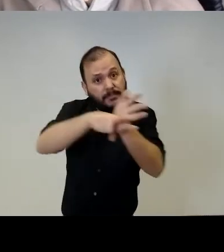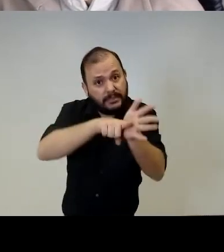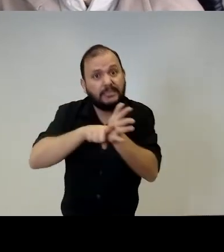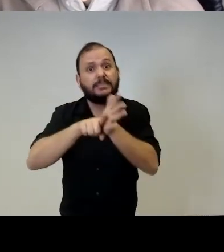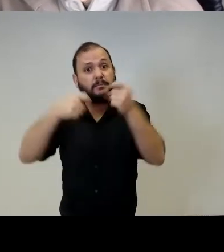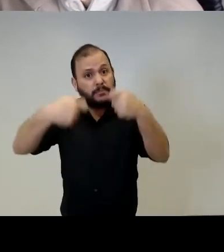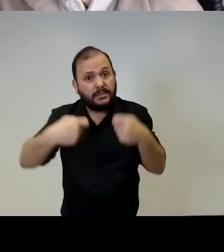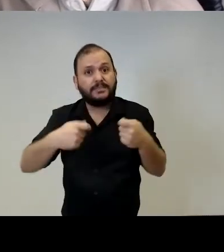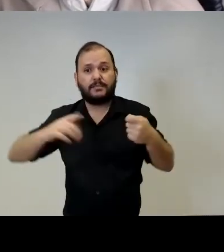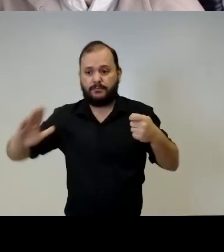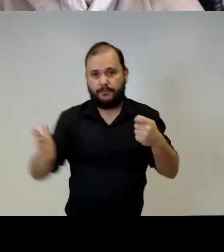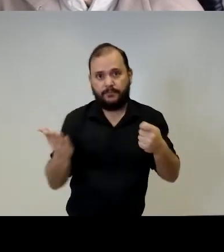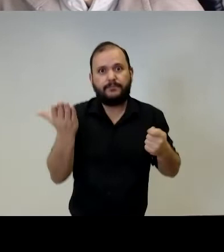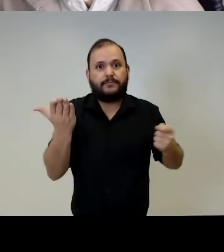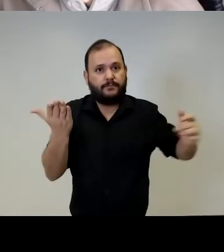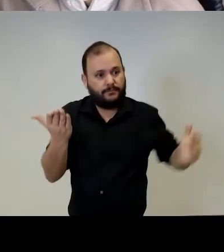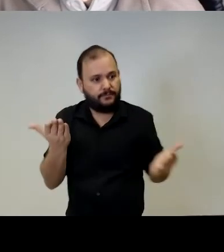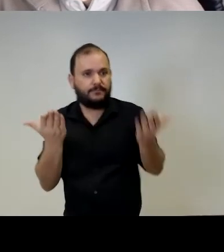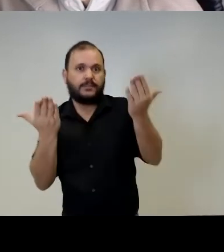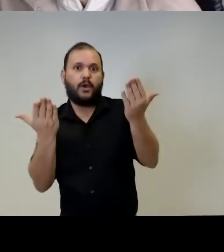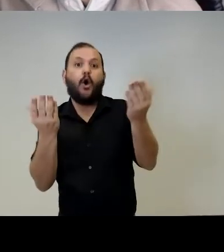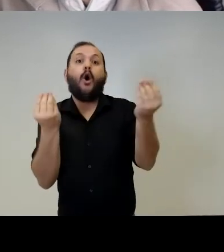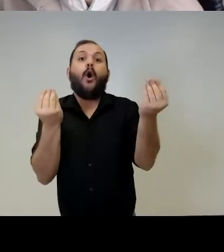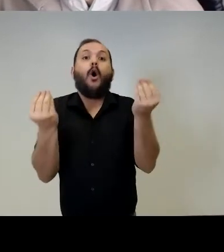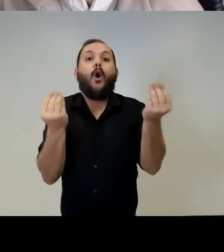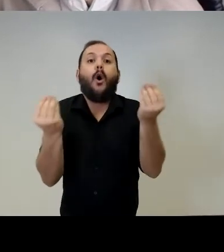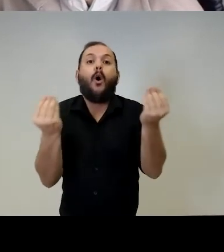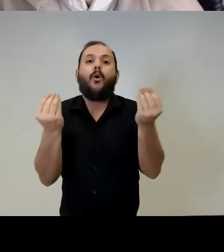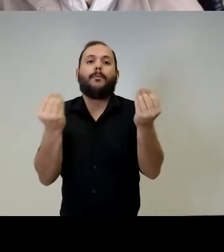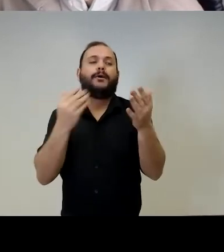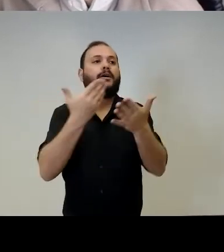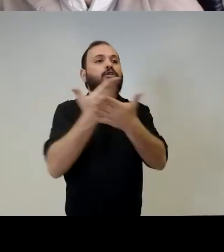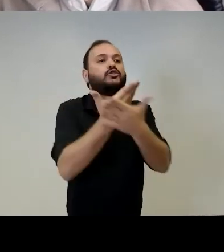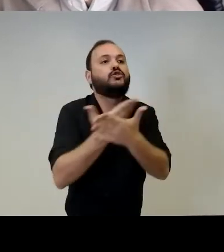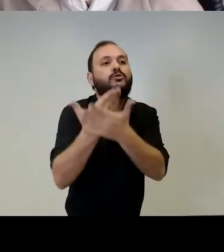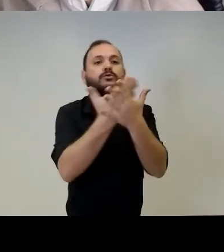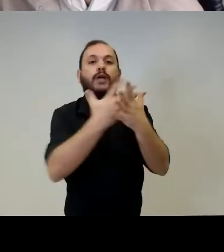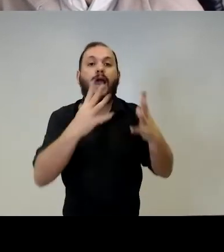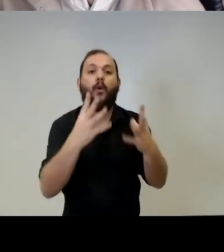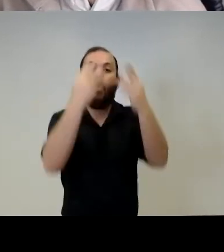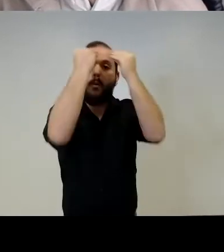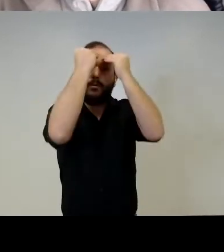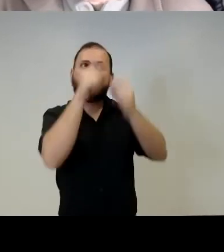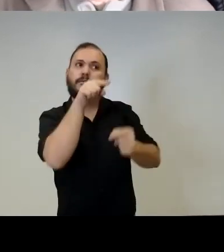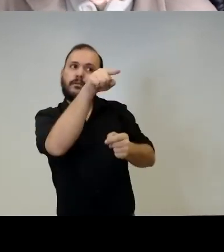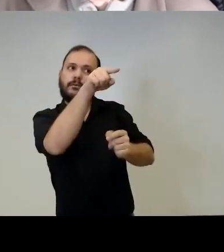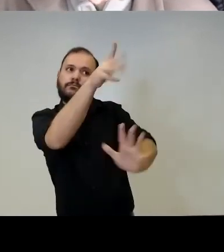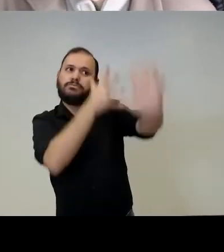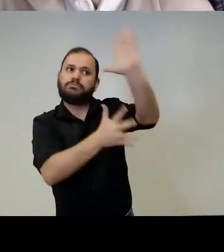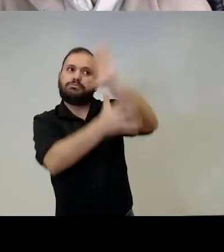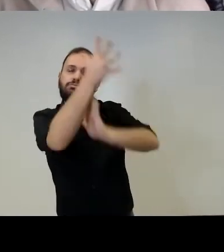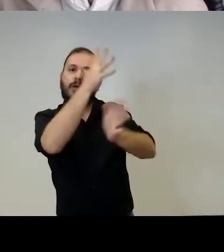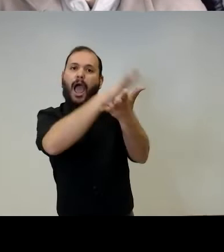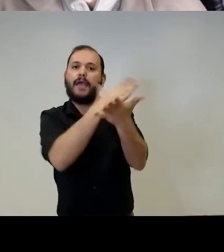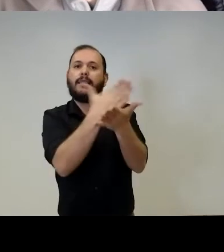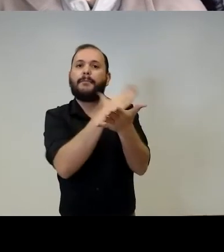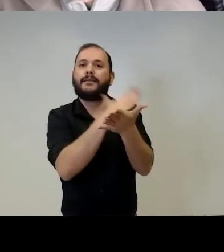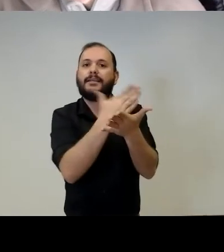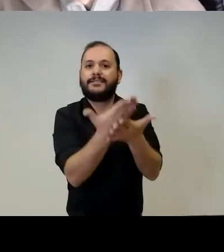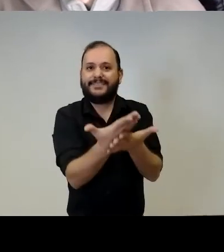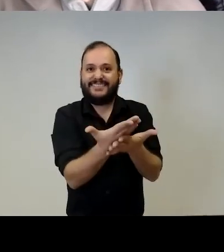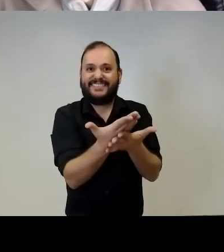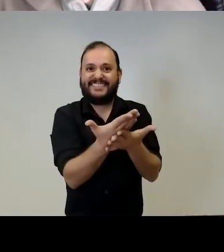compare rates of understanding with or without interpretation. It would probably put